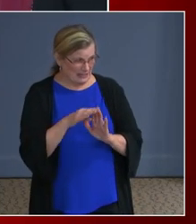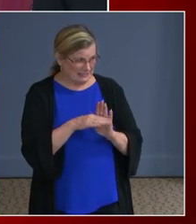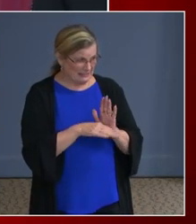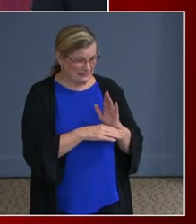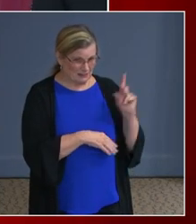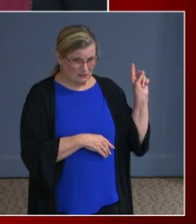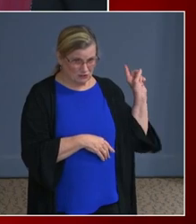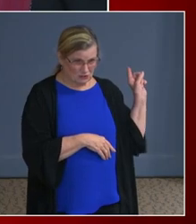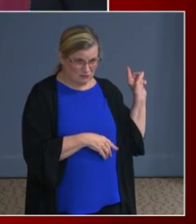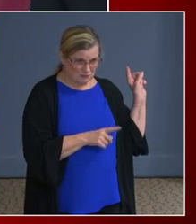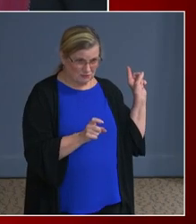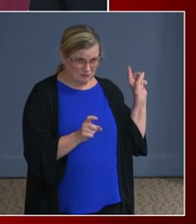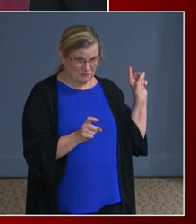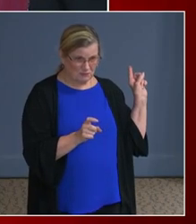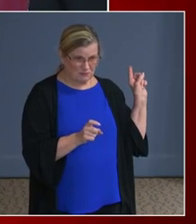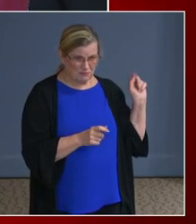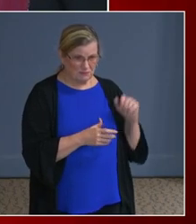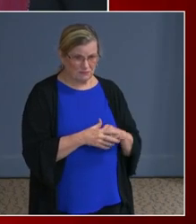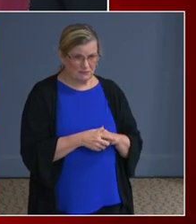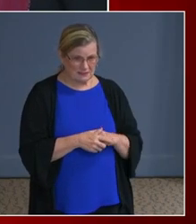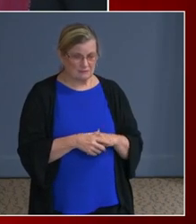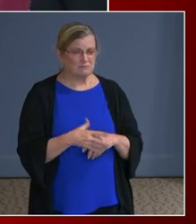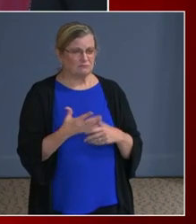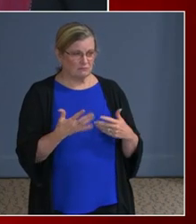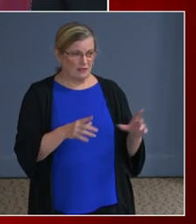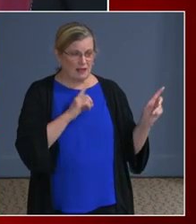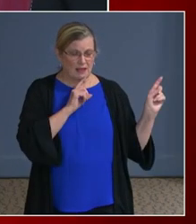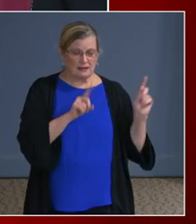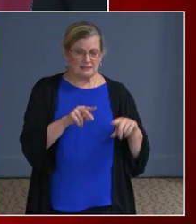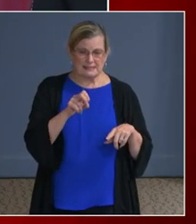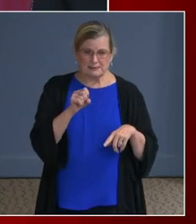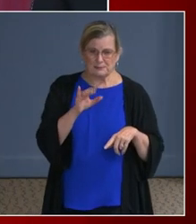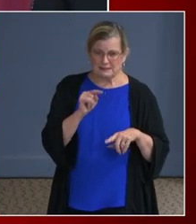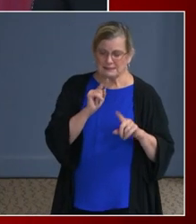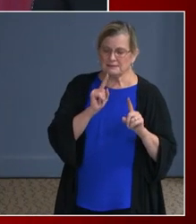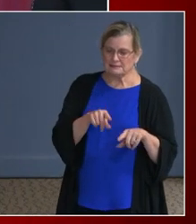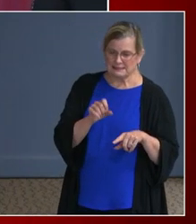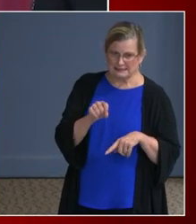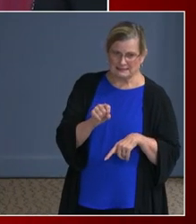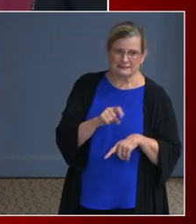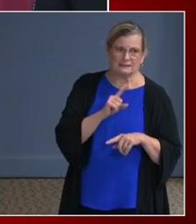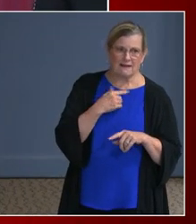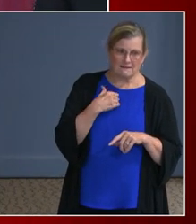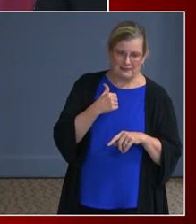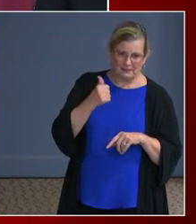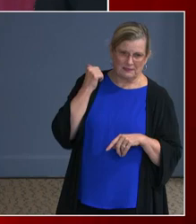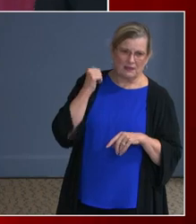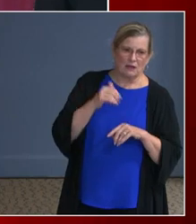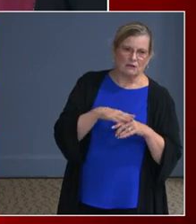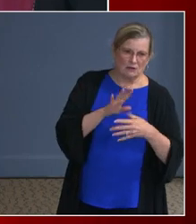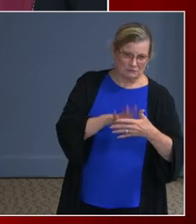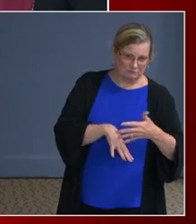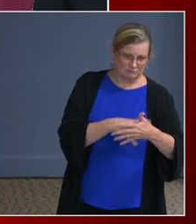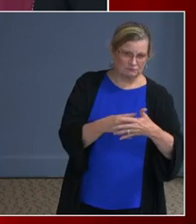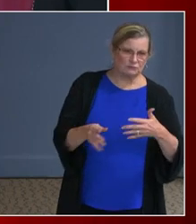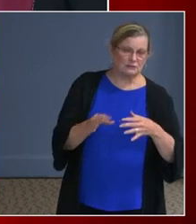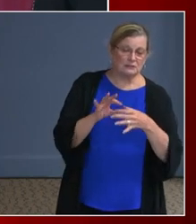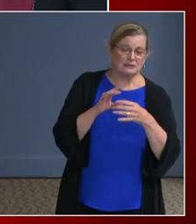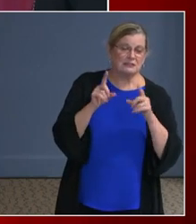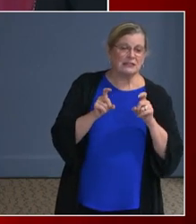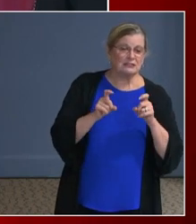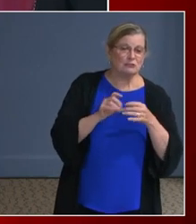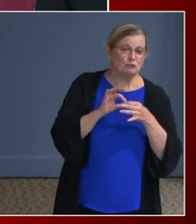that are conducted related to COVID-19 to be reported to the local health authority. So